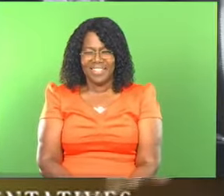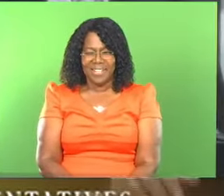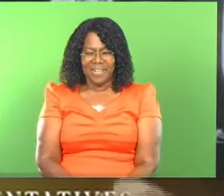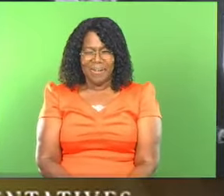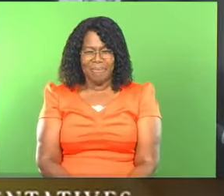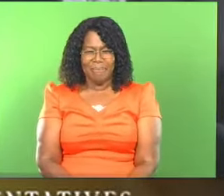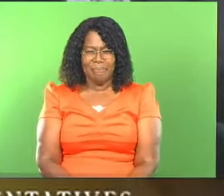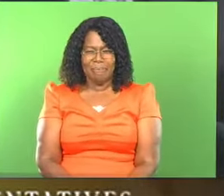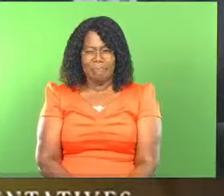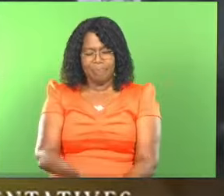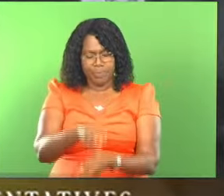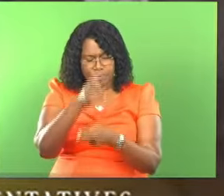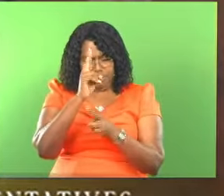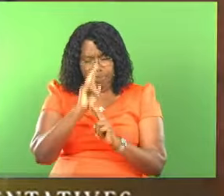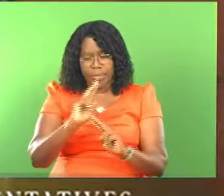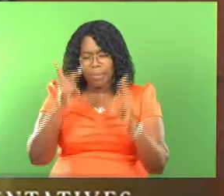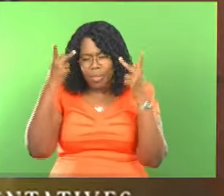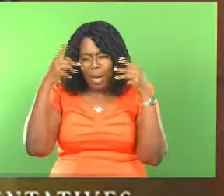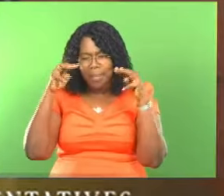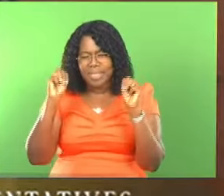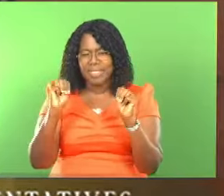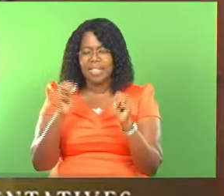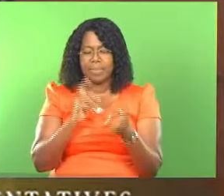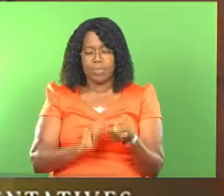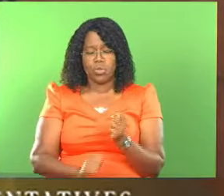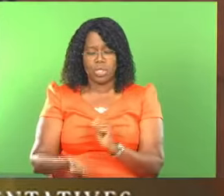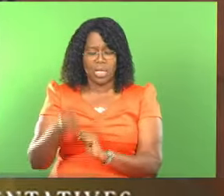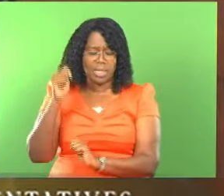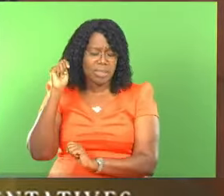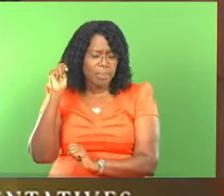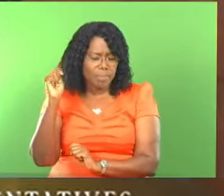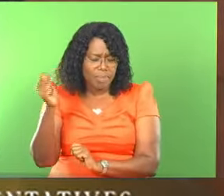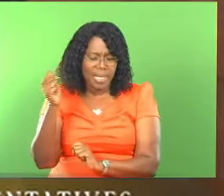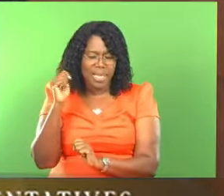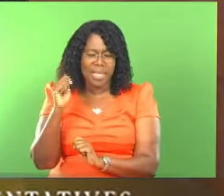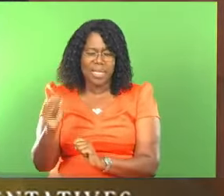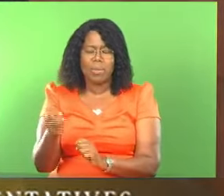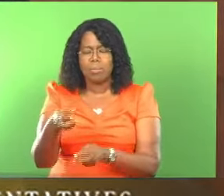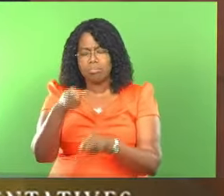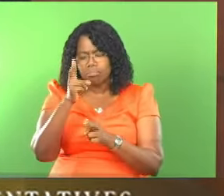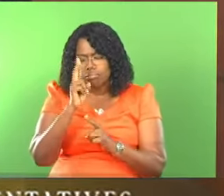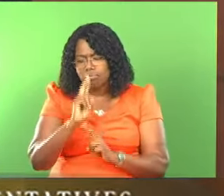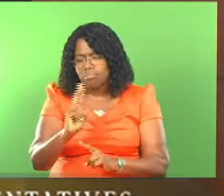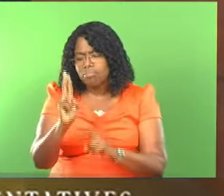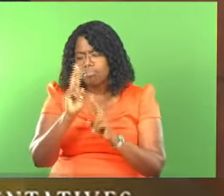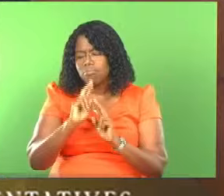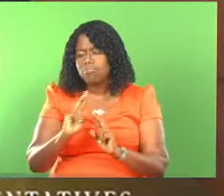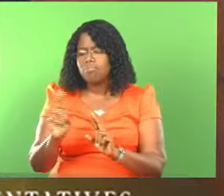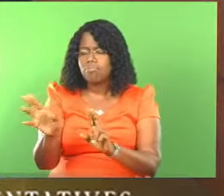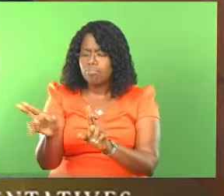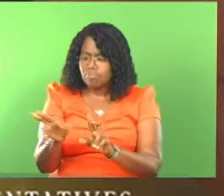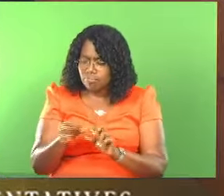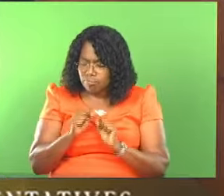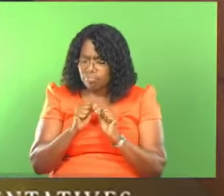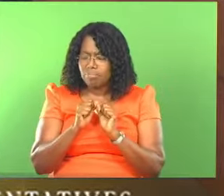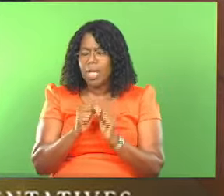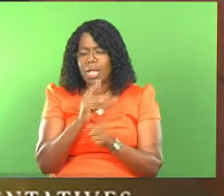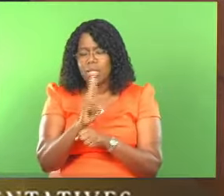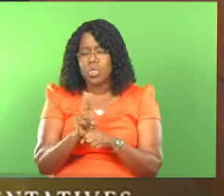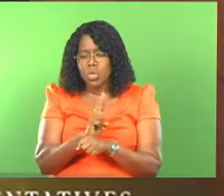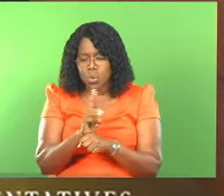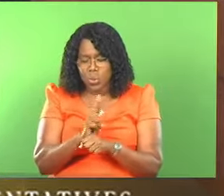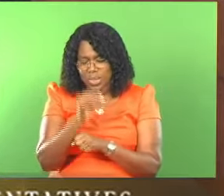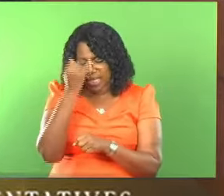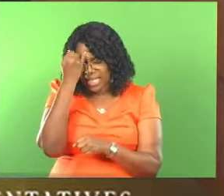Honorable Prime Minister, Trinidad and Tobago is honored to adopt India's UPI system and collaborate on India